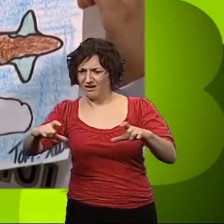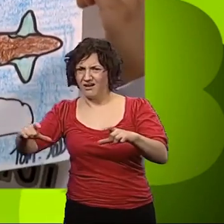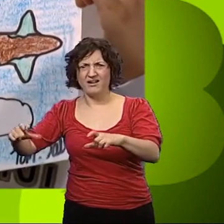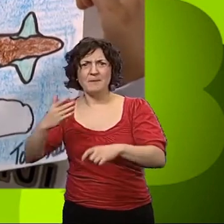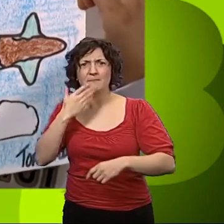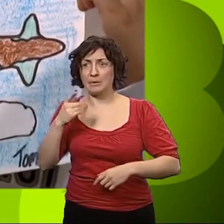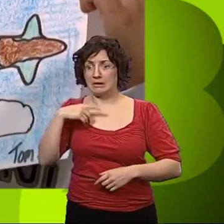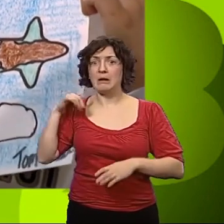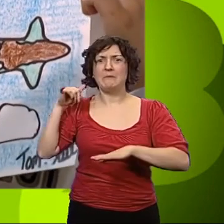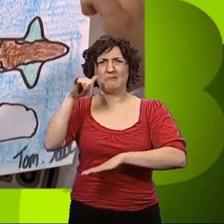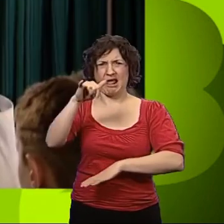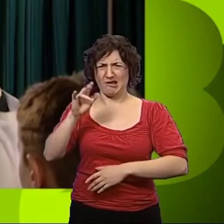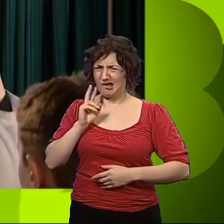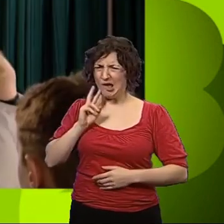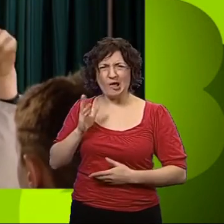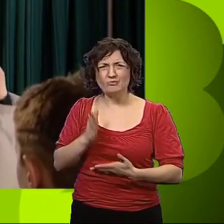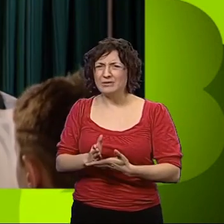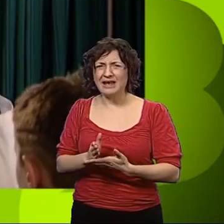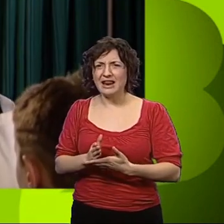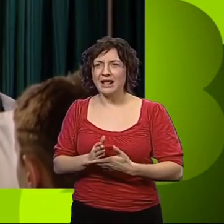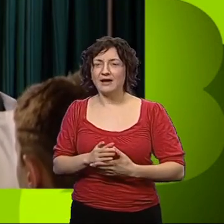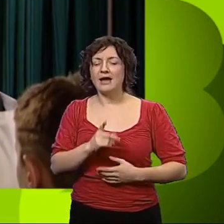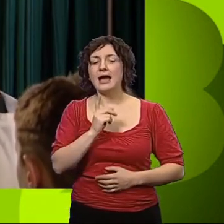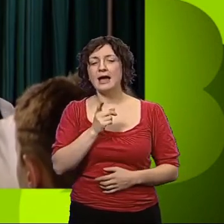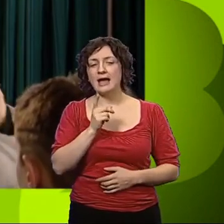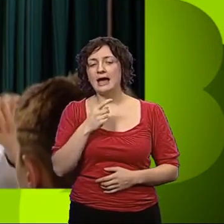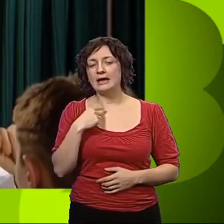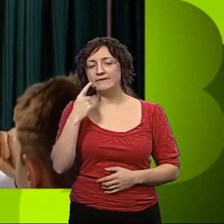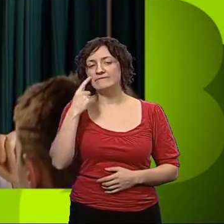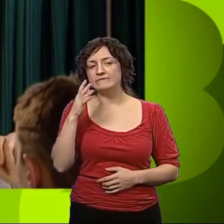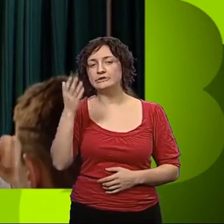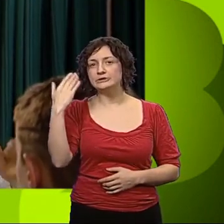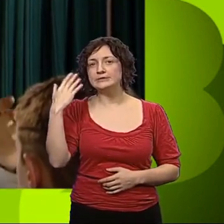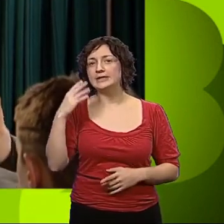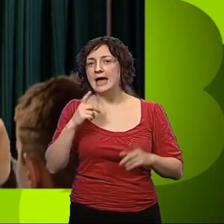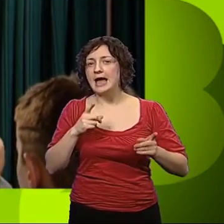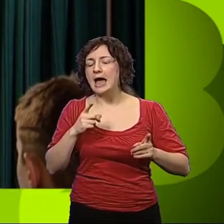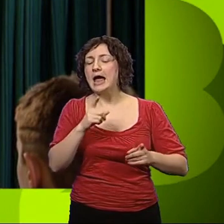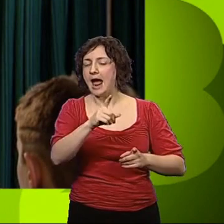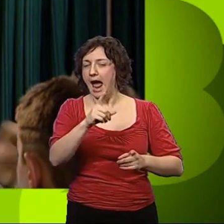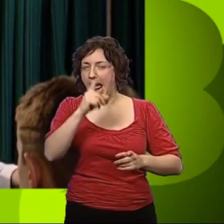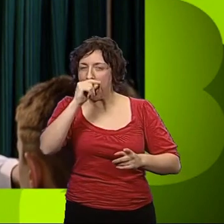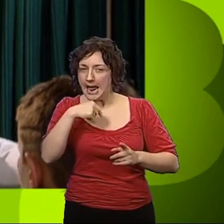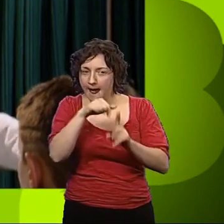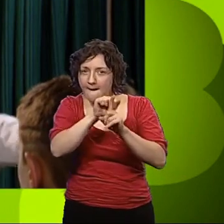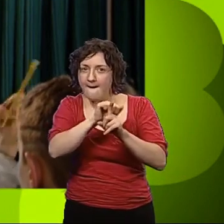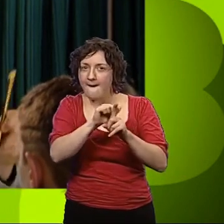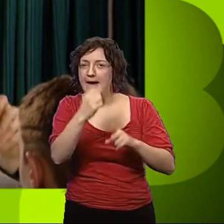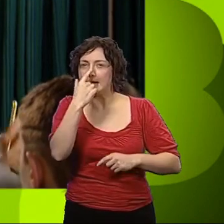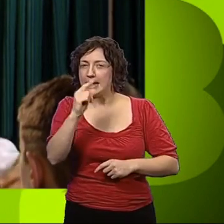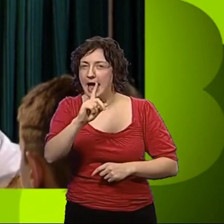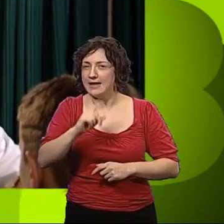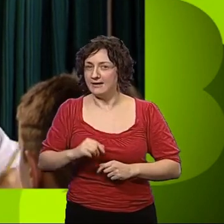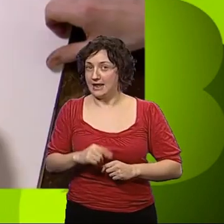look real. Ah, yes. Now, I have seen this before, but it can be cured, OK? So let's start with the bike first. Get a